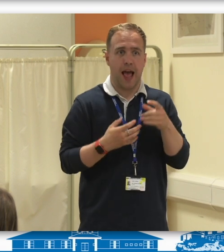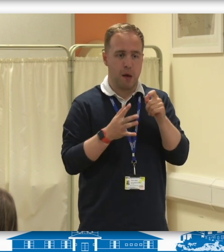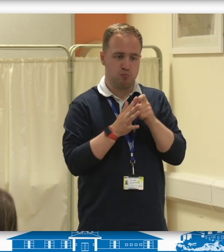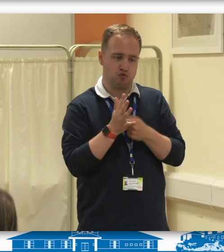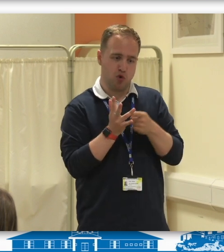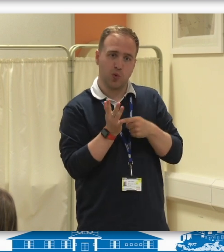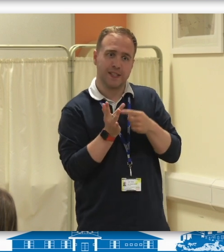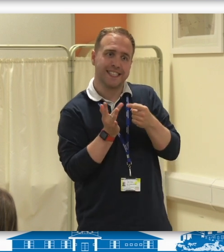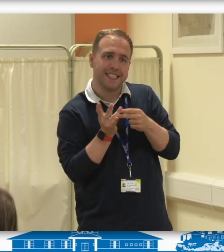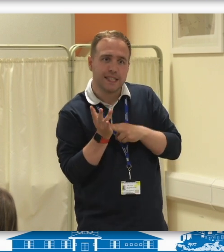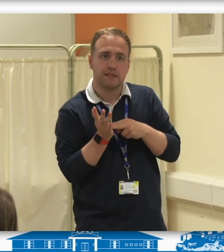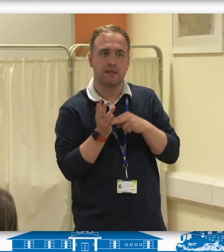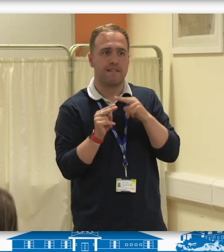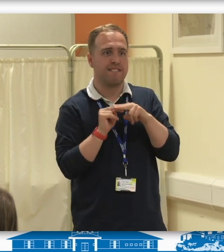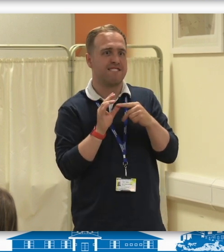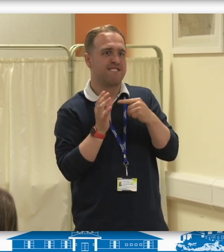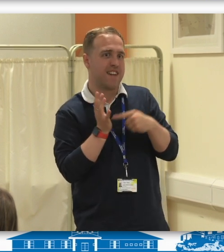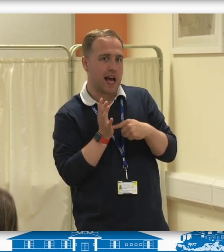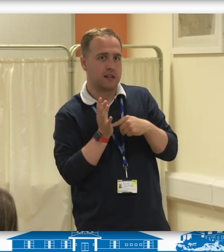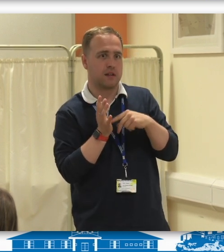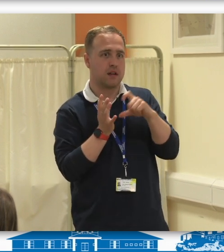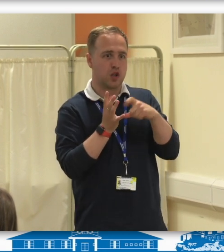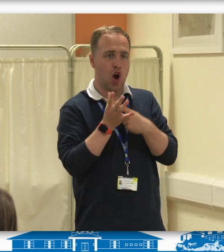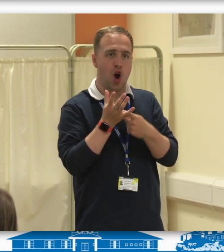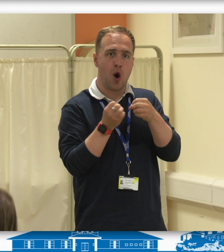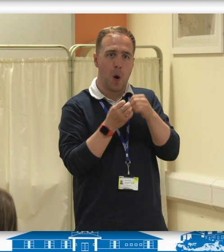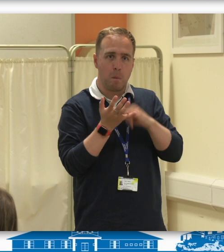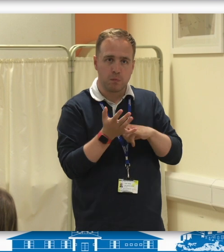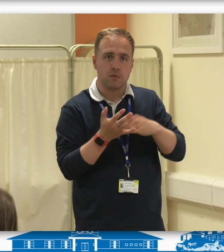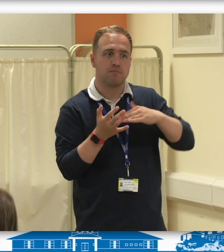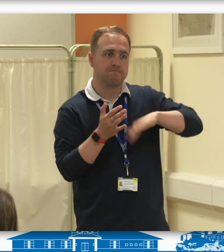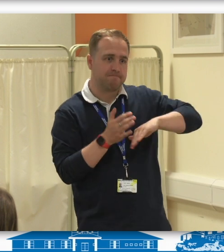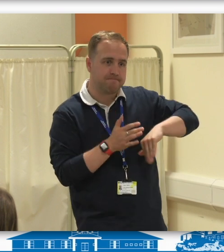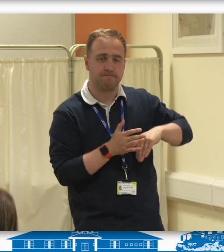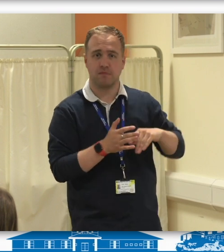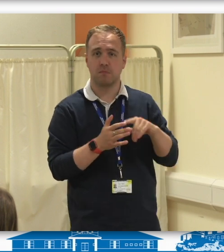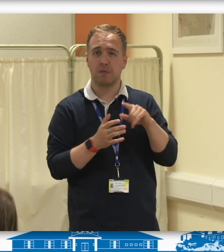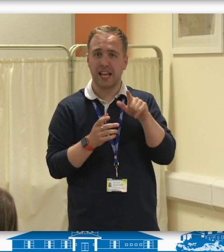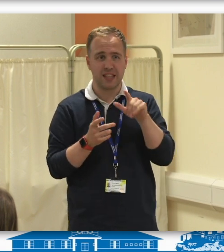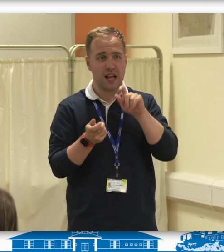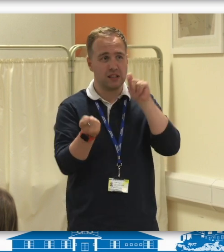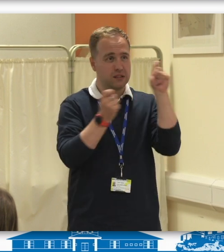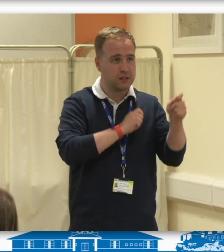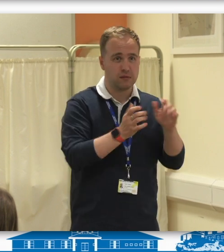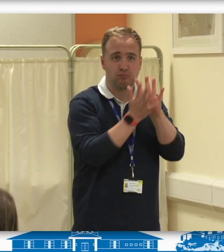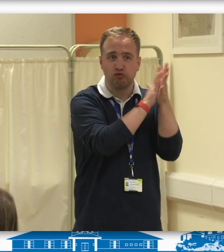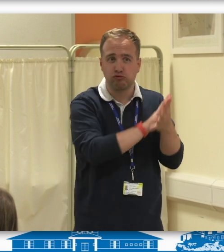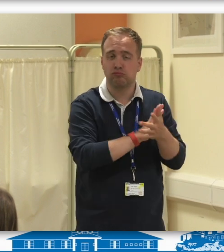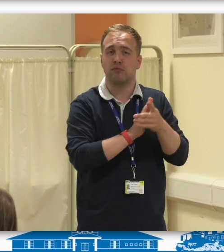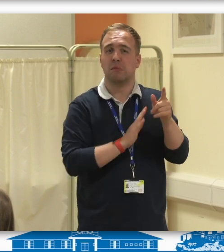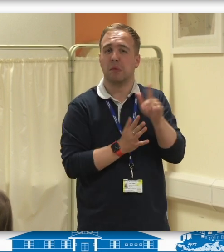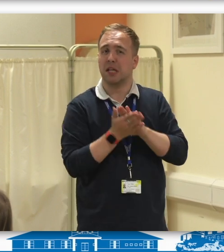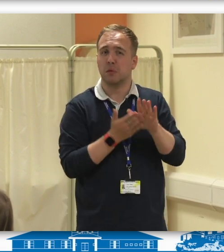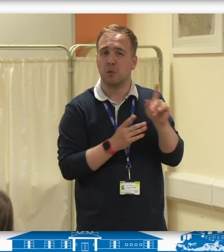proteins, fats, carbohydrates, and the elimination of waste. Symptoms of disruption or dysregulation